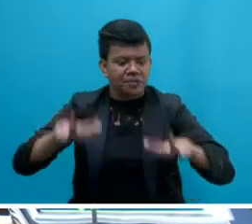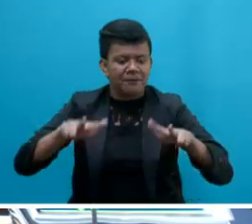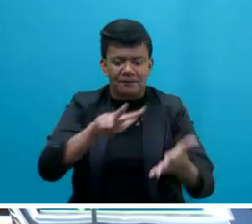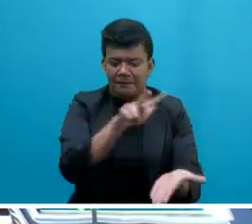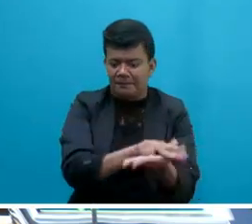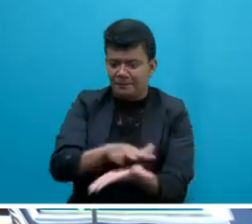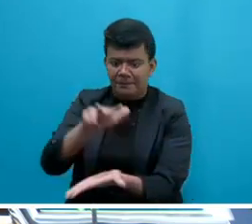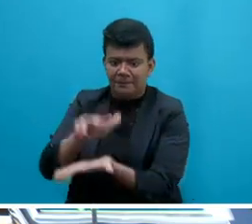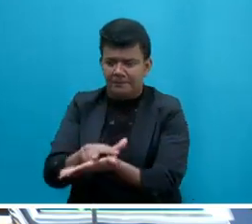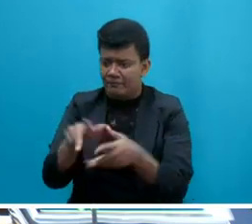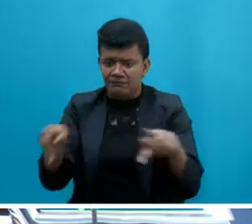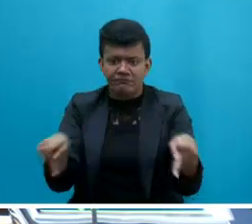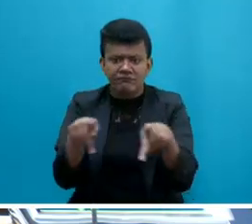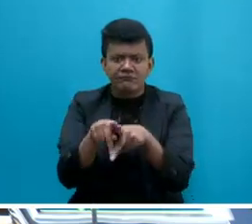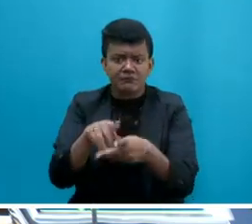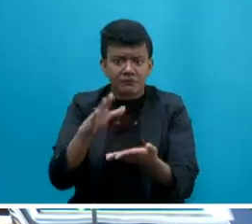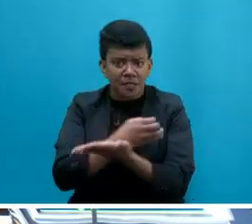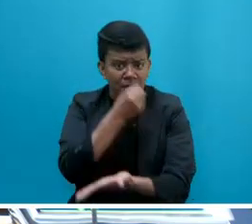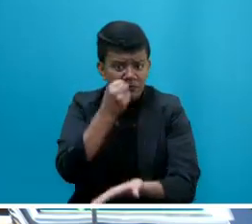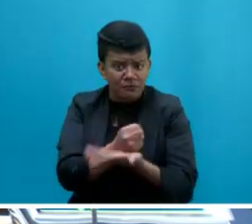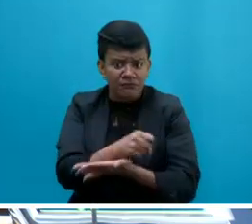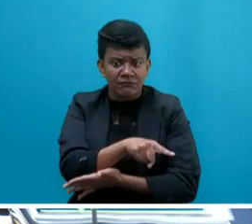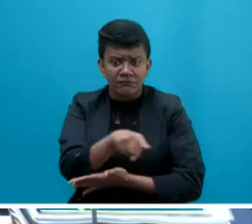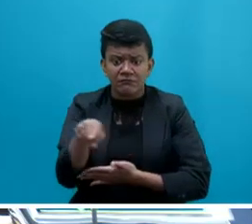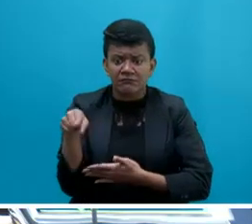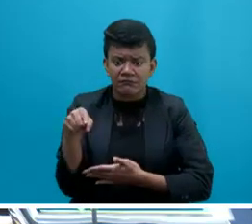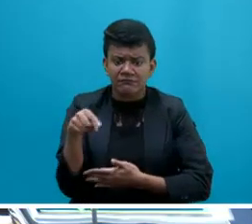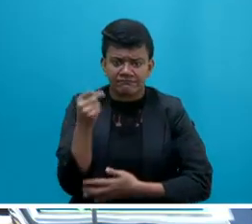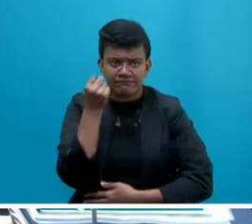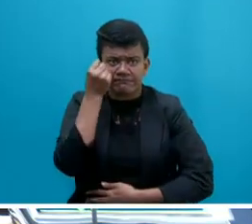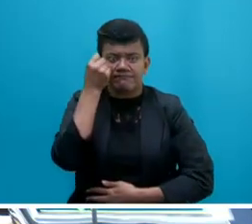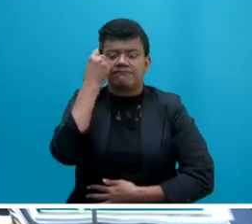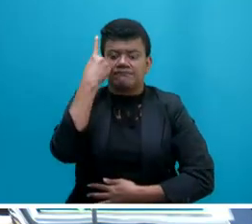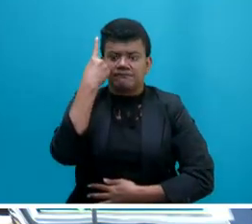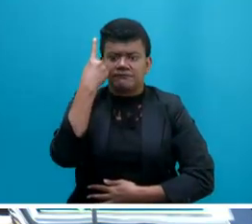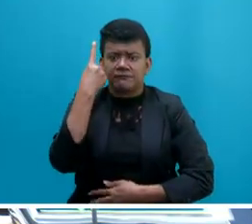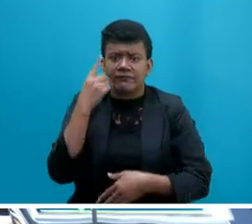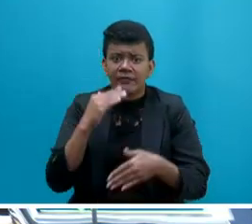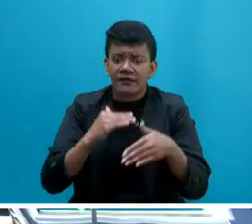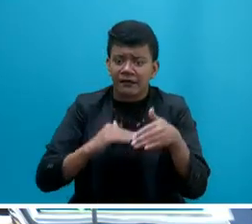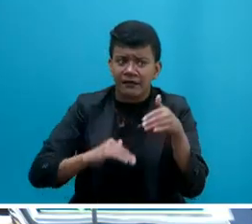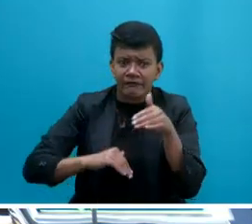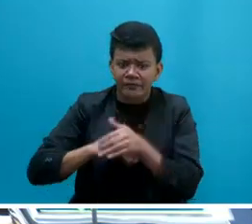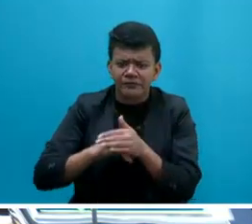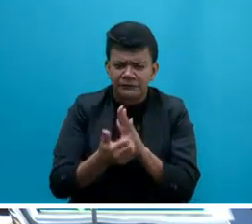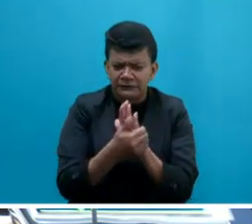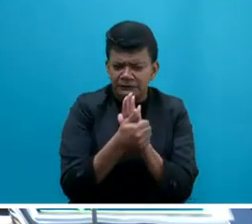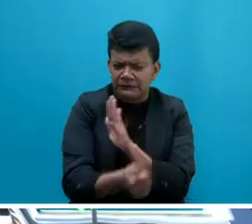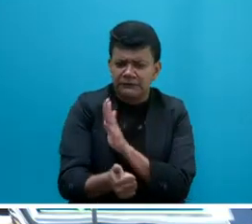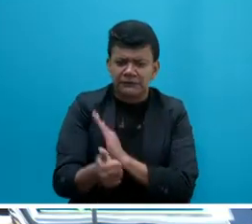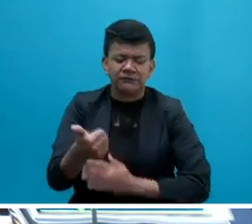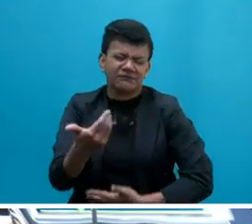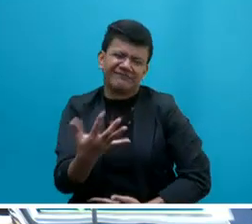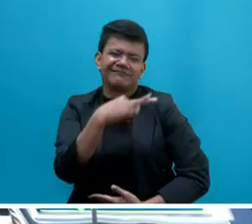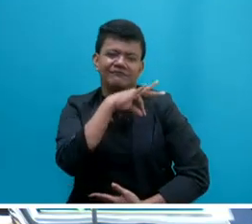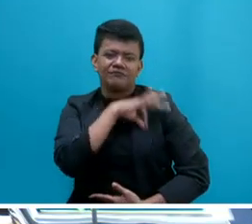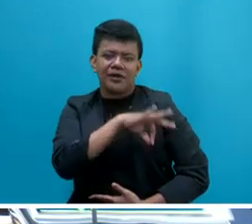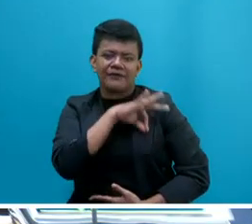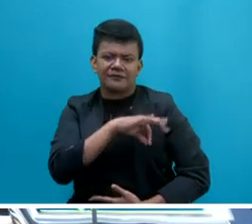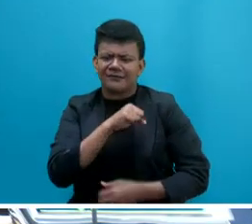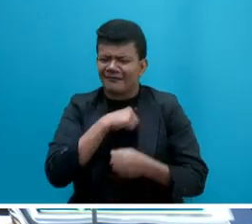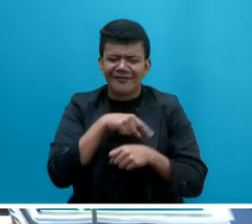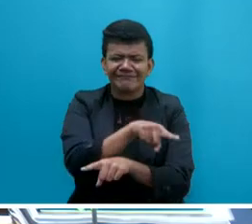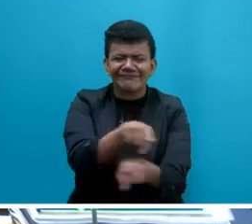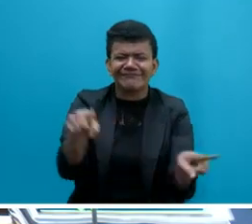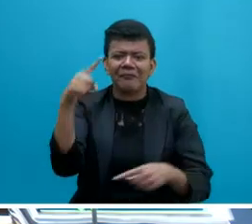that we maximize and fully realize the potential these arrangements offer for the benefit of our people. In our